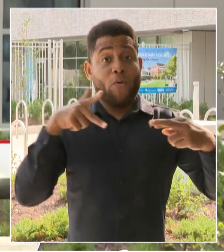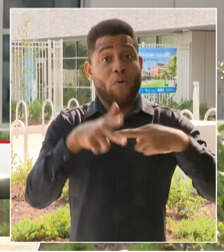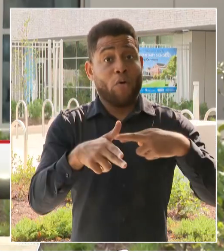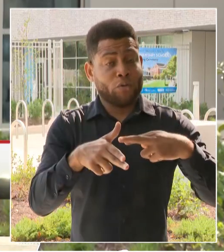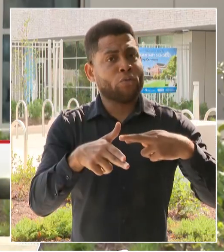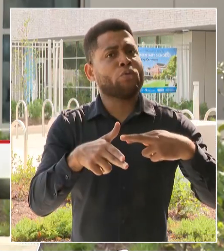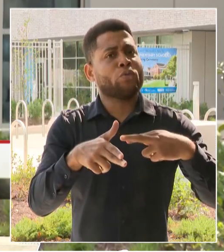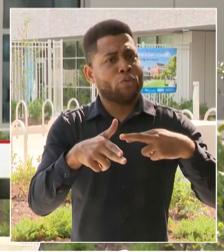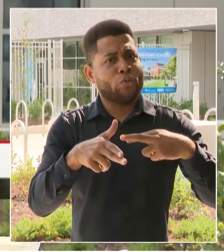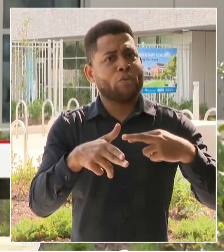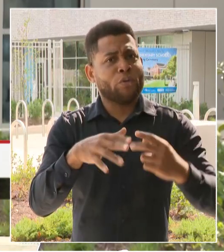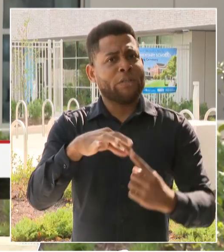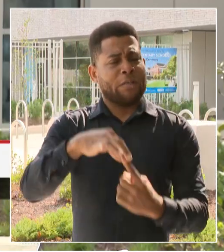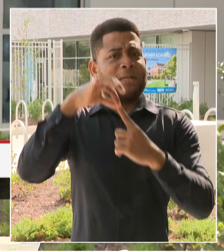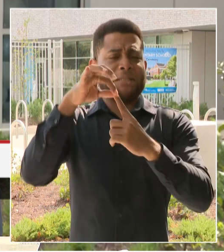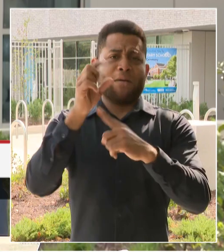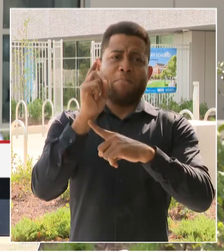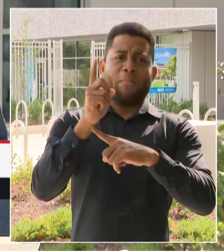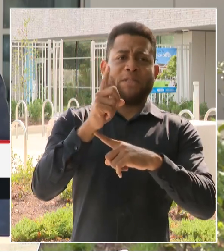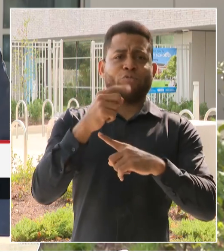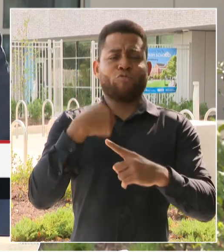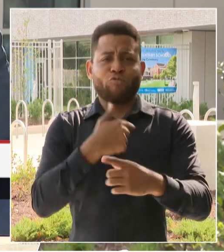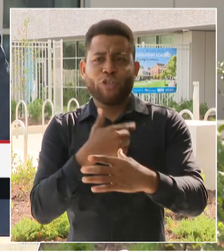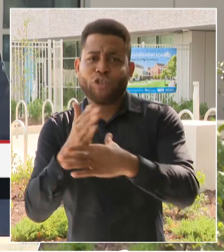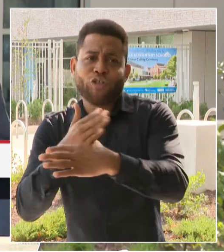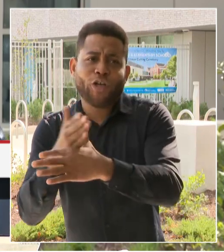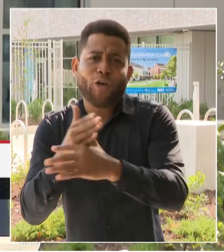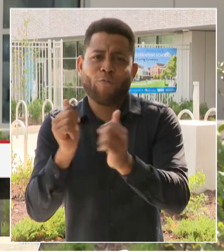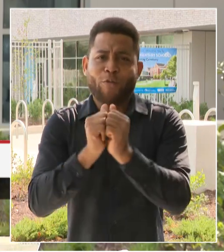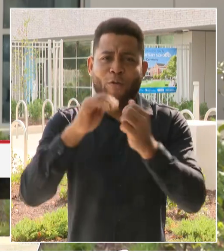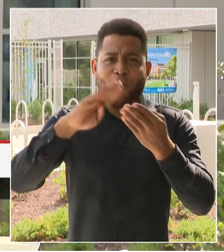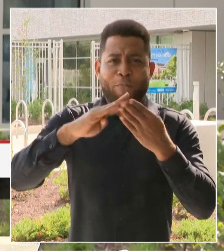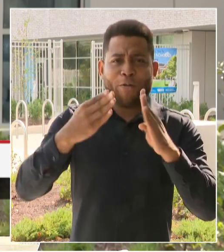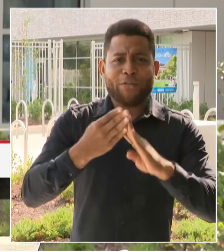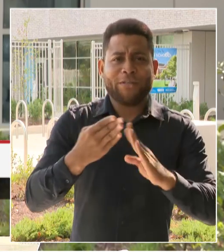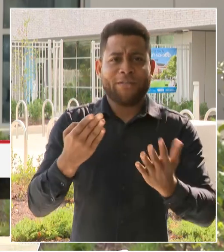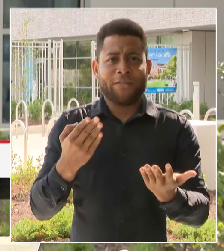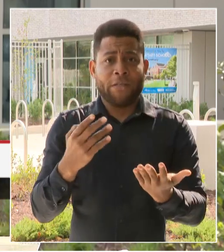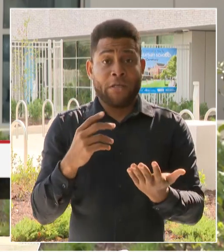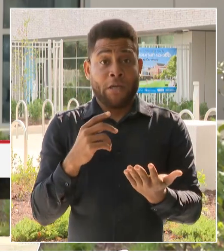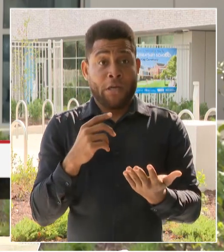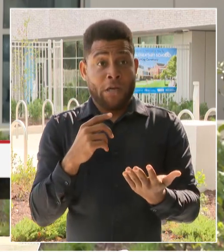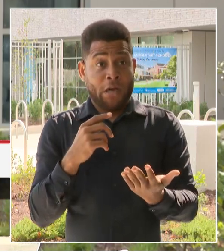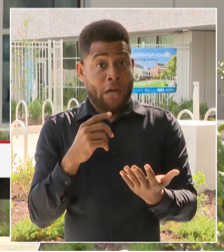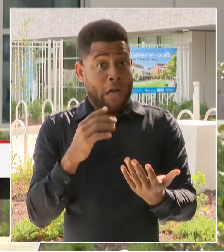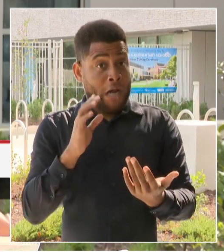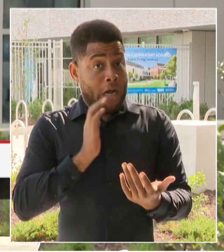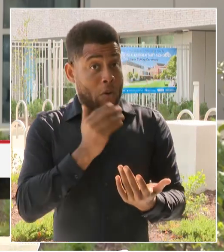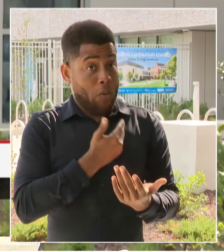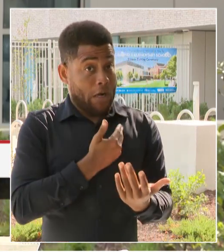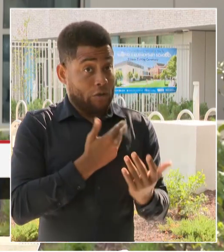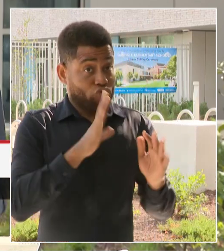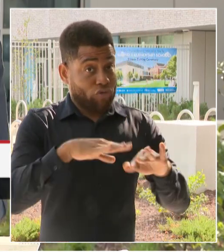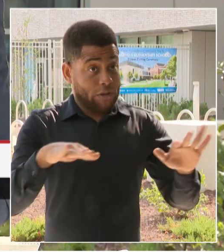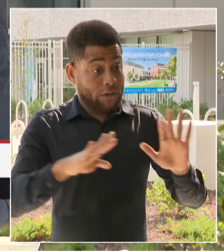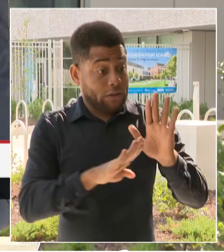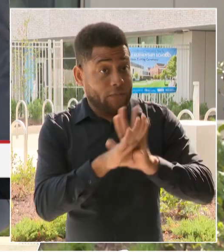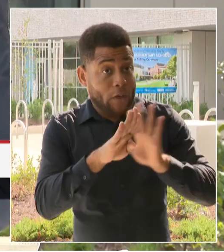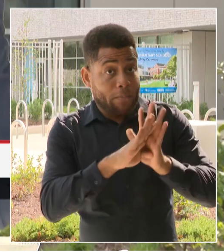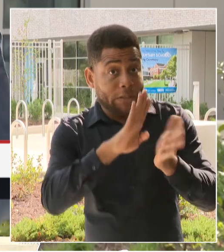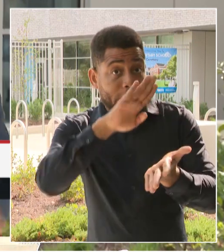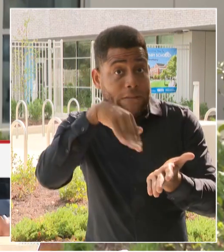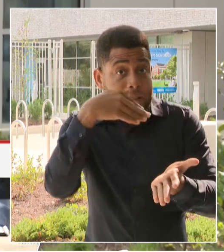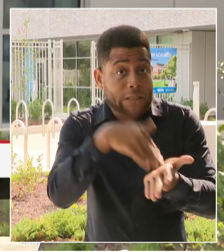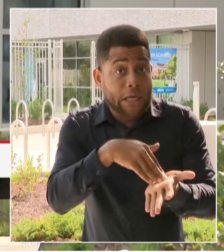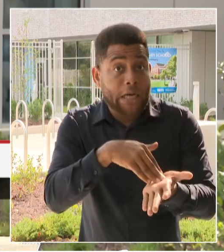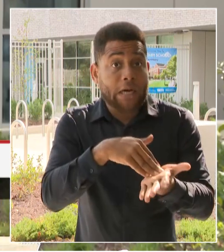with the Garfield community. And from the Child Development Center, where we serve our infants and toddlers, helping a family start strong